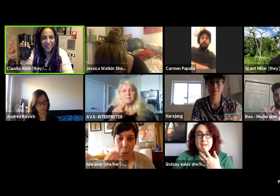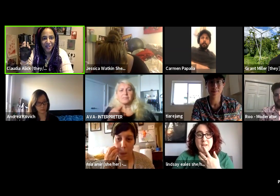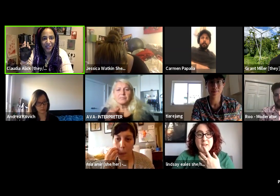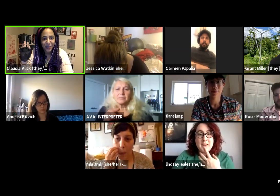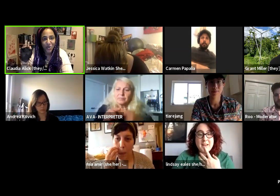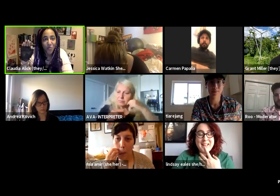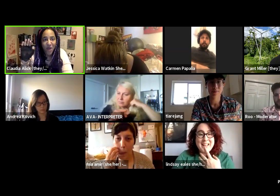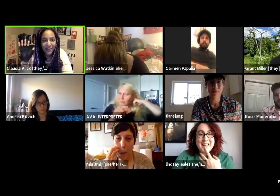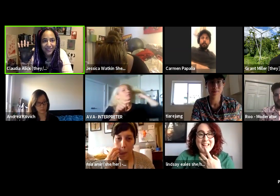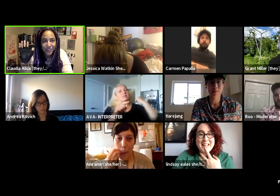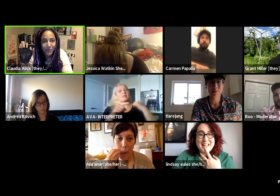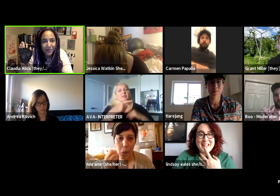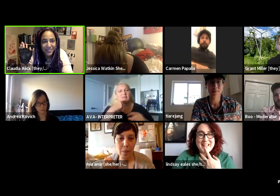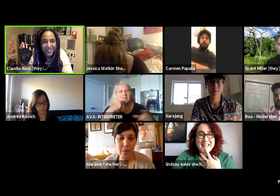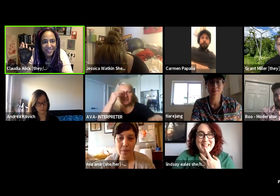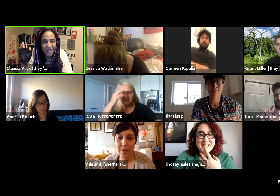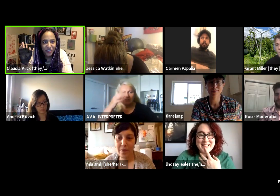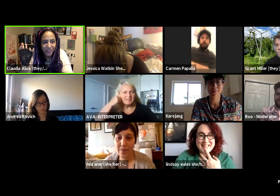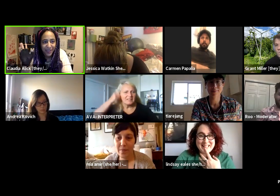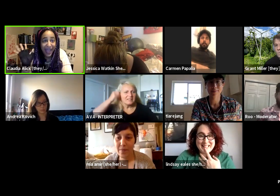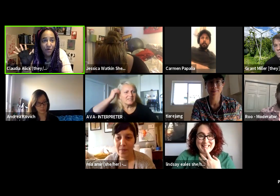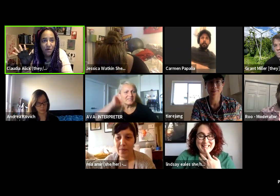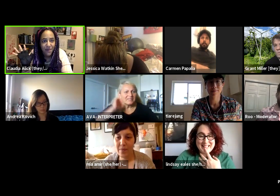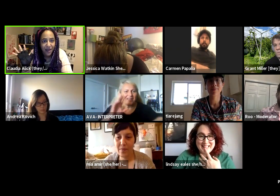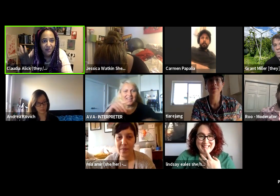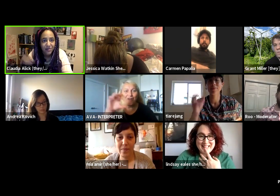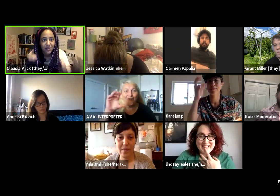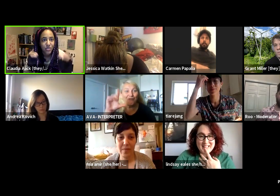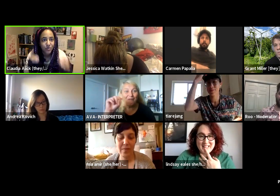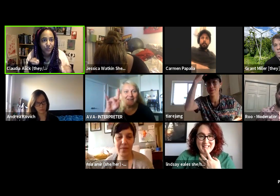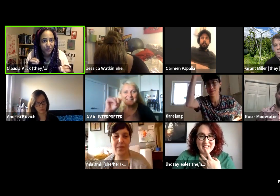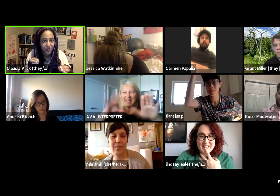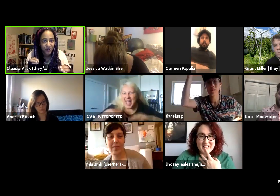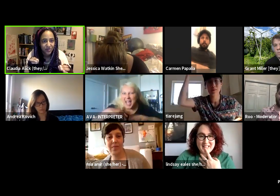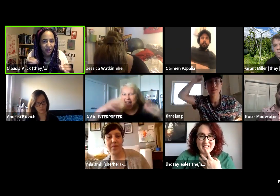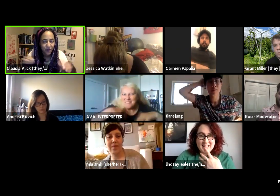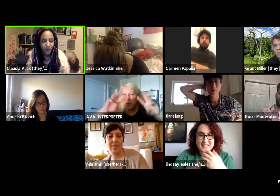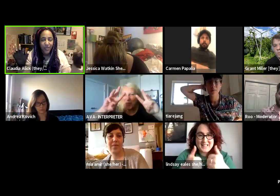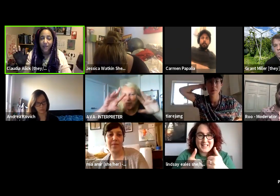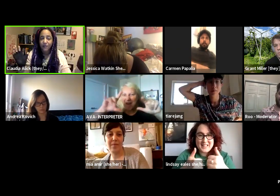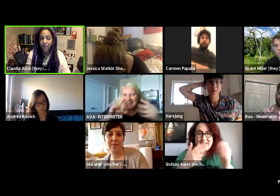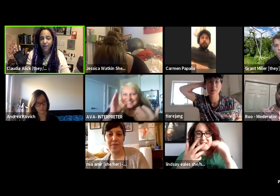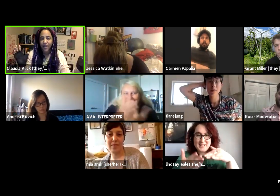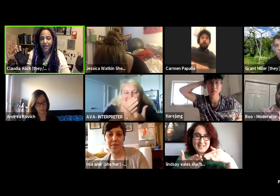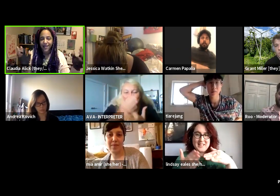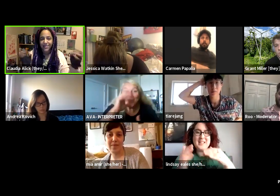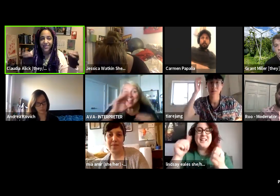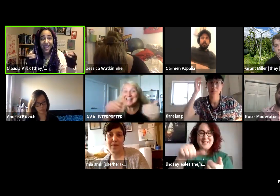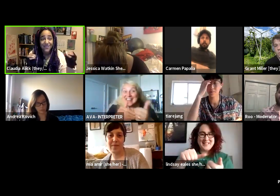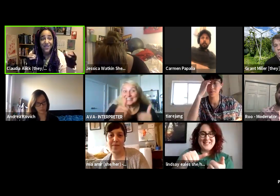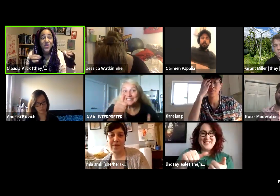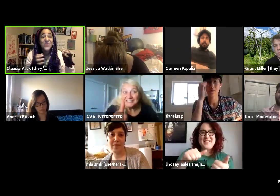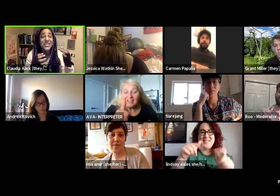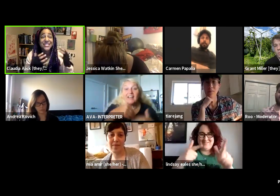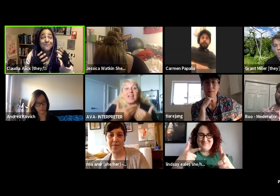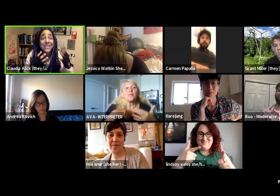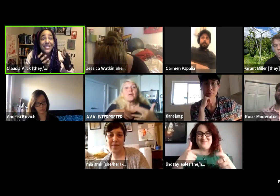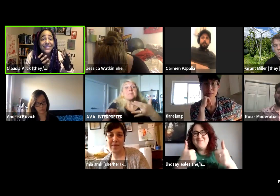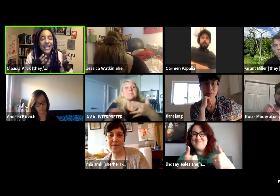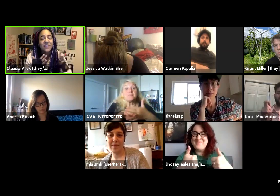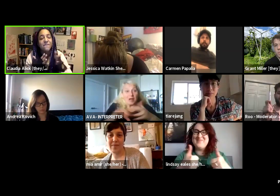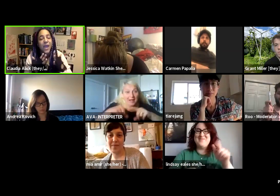This is Claudia with a wild interrupting suggestion. How about you introduce yourself, we have our break, and then we get